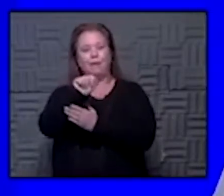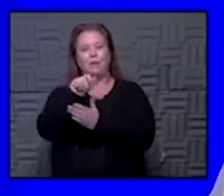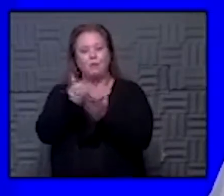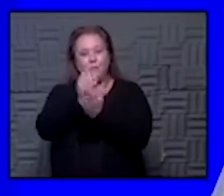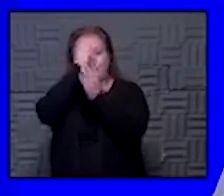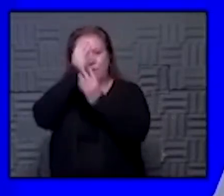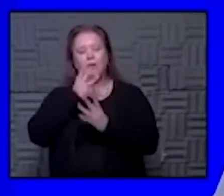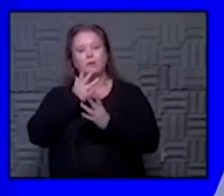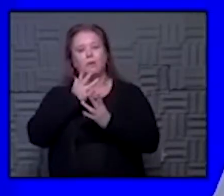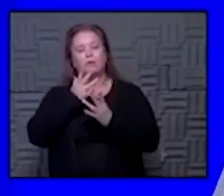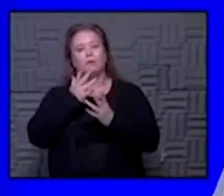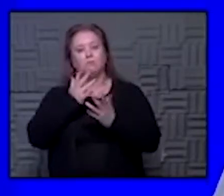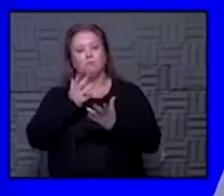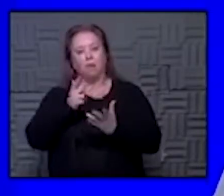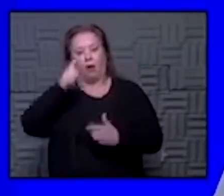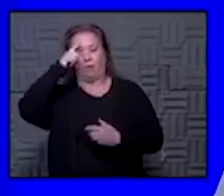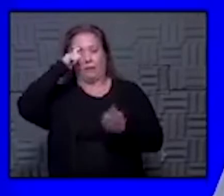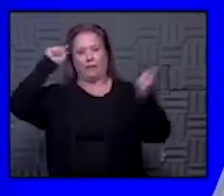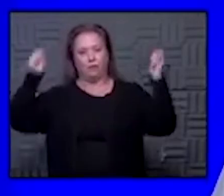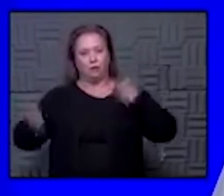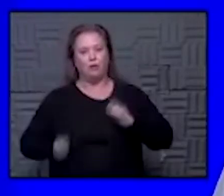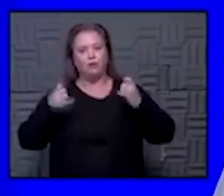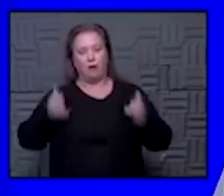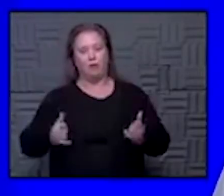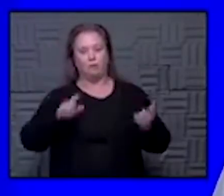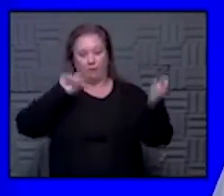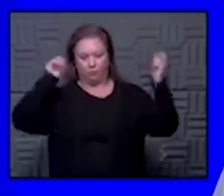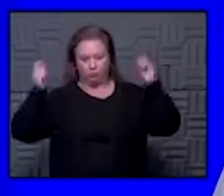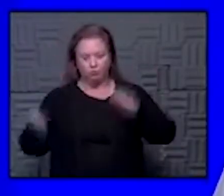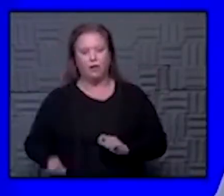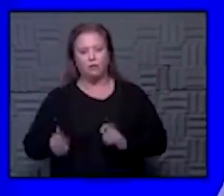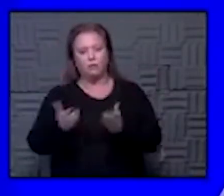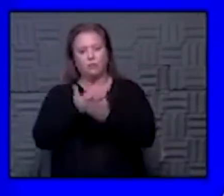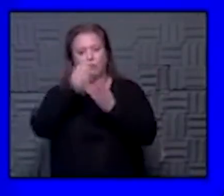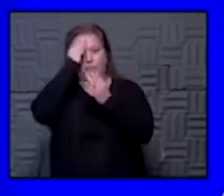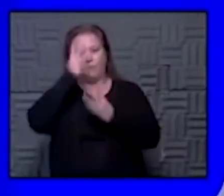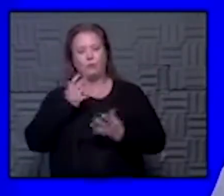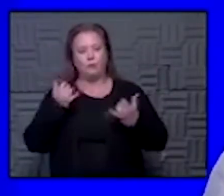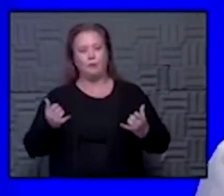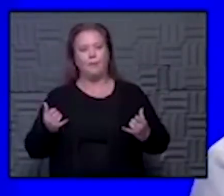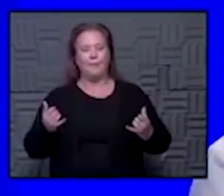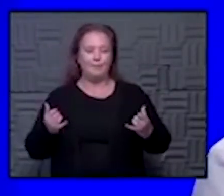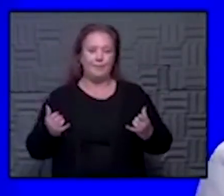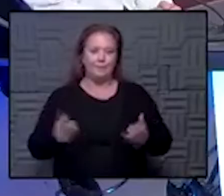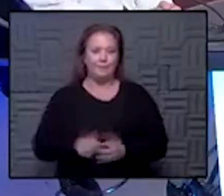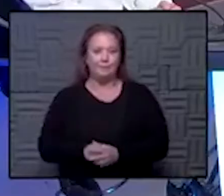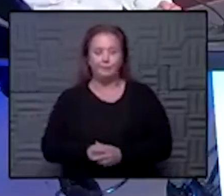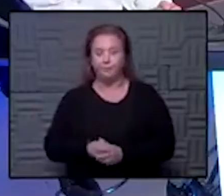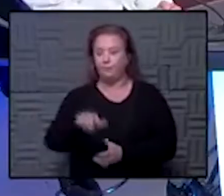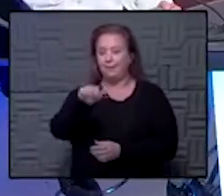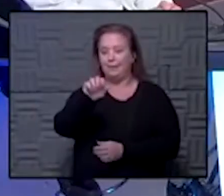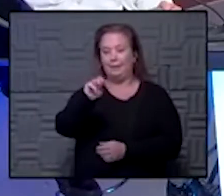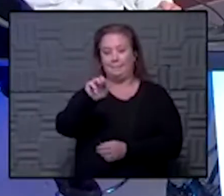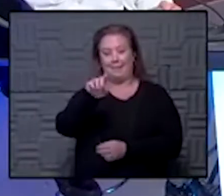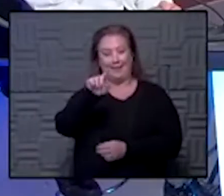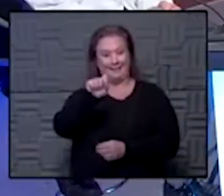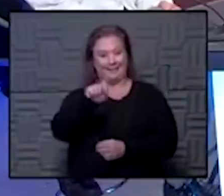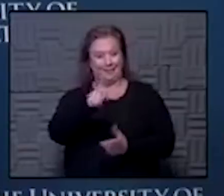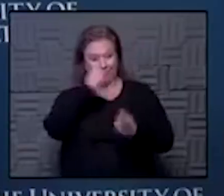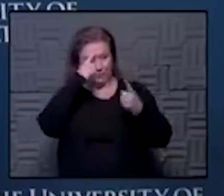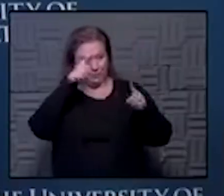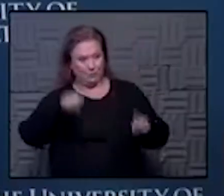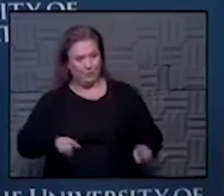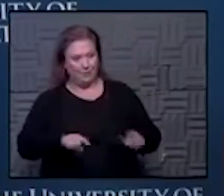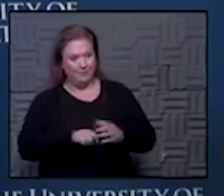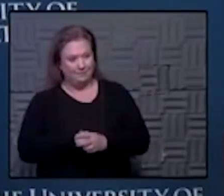come, our line of thinking has changed and evolved with that new information. Amanda, you're nodding. Anything you